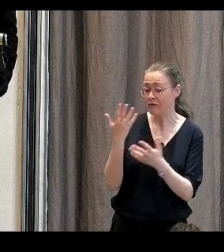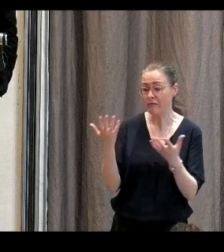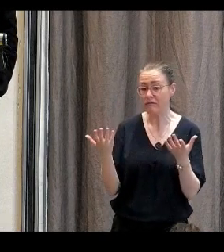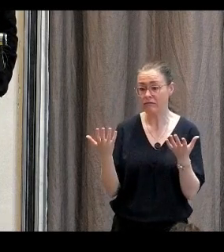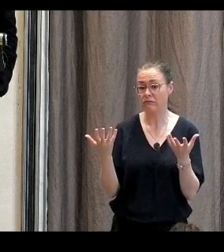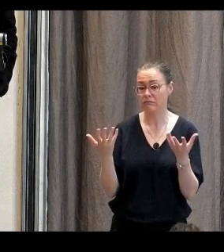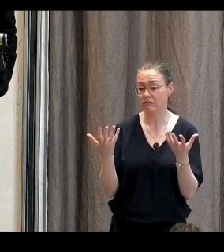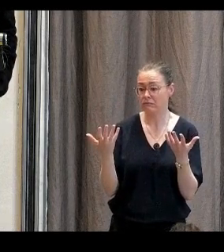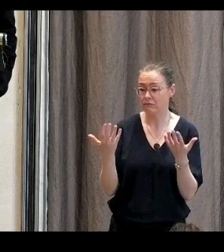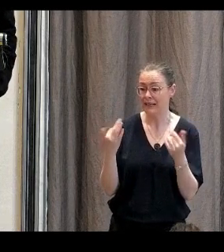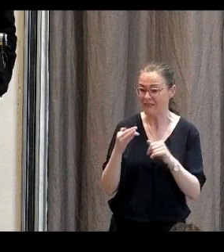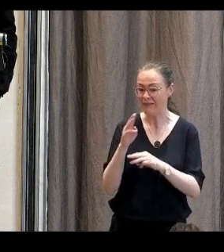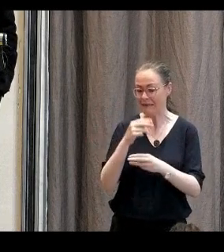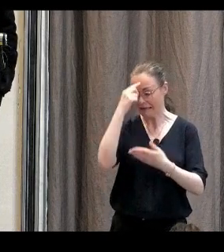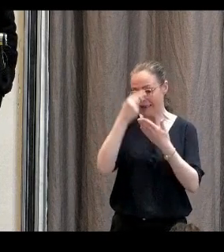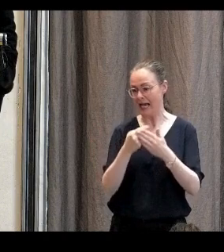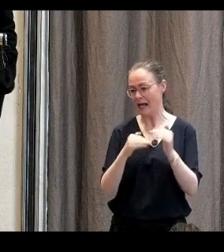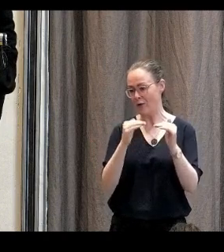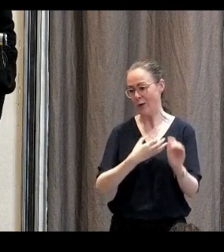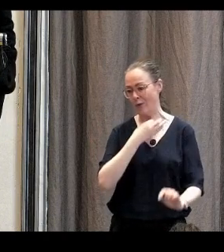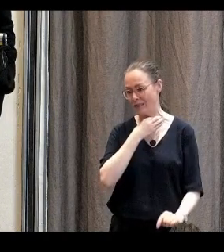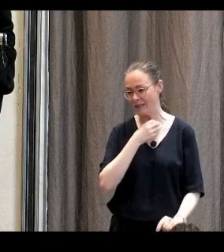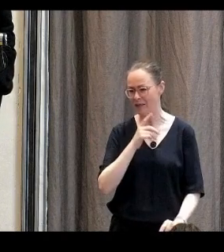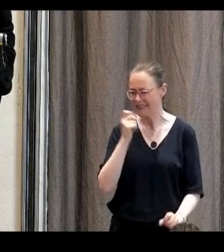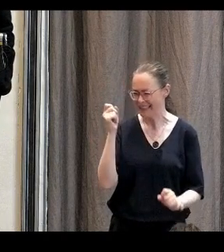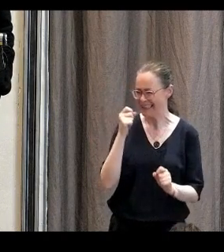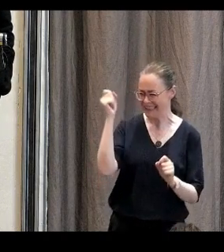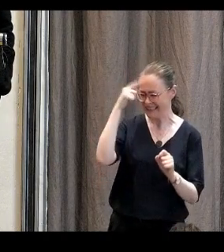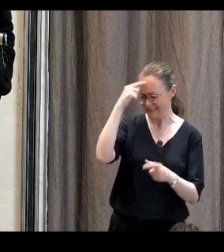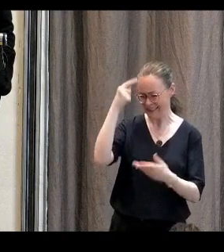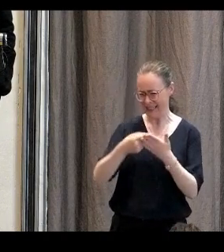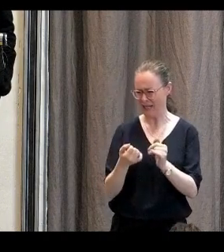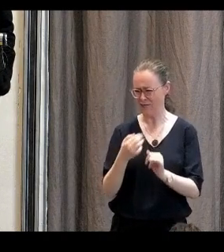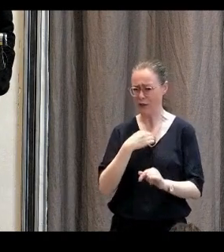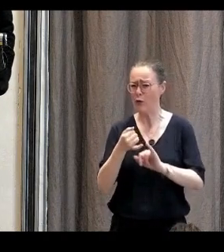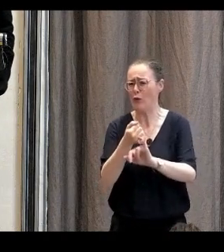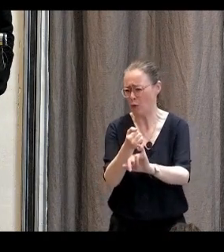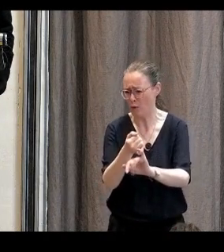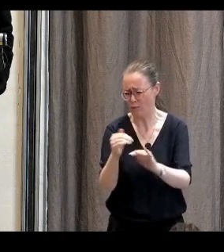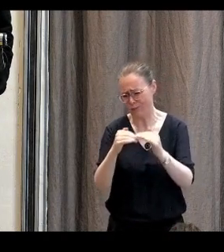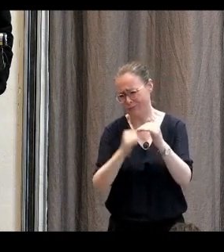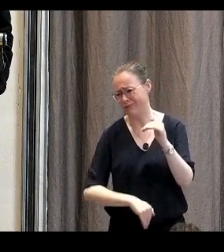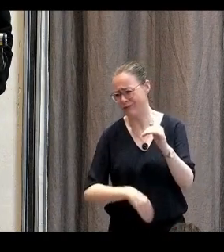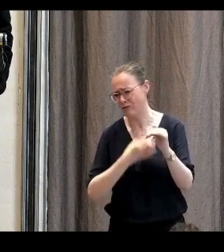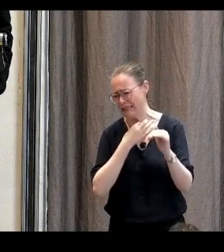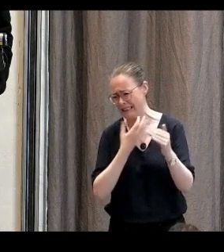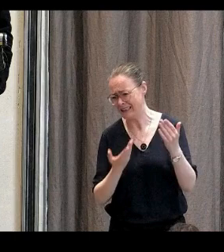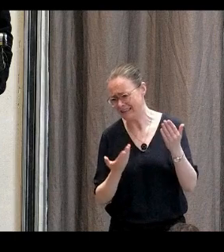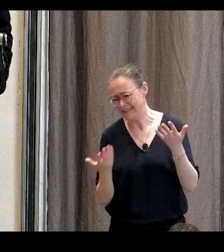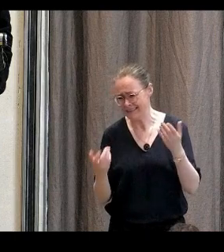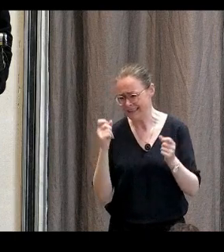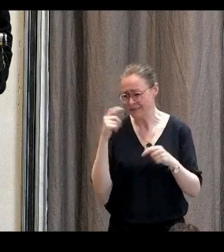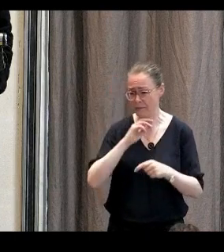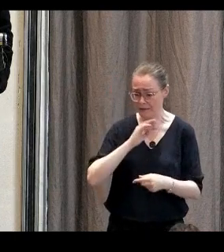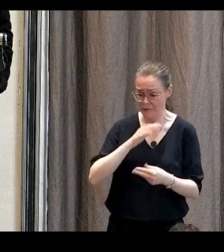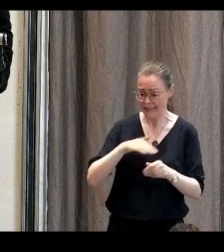have a lower risk, although it's very difficult, I think, for clinicians to make a judgment as to who really is at lower risk given our